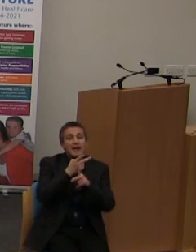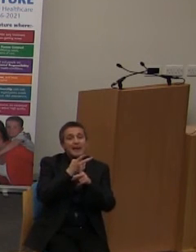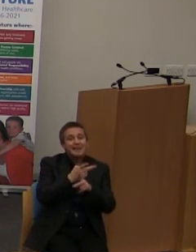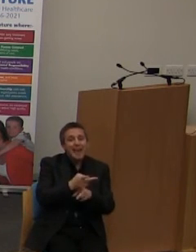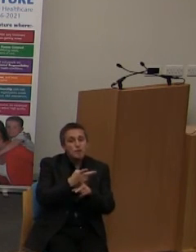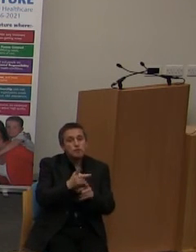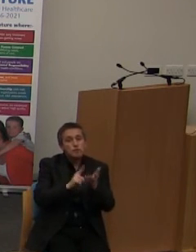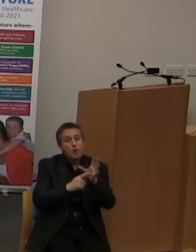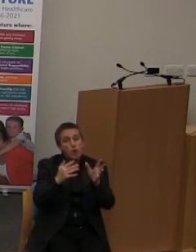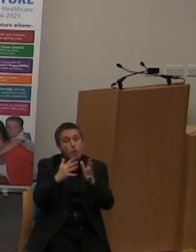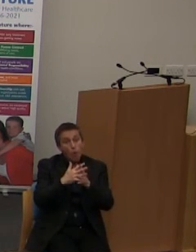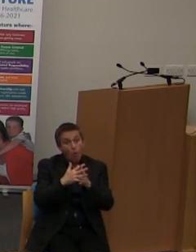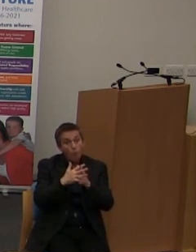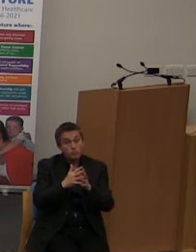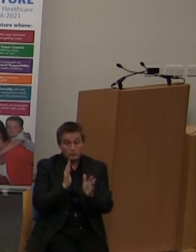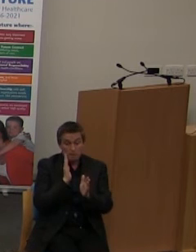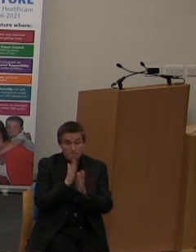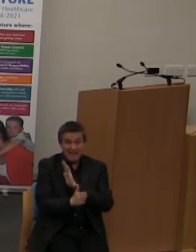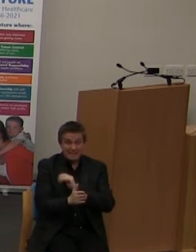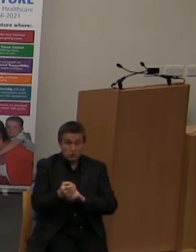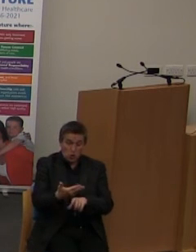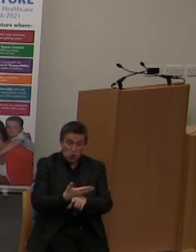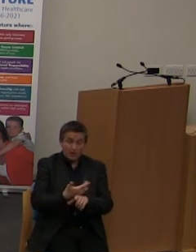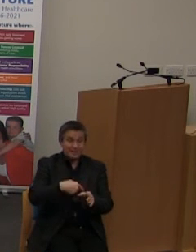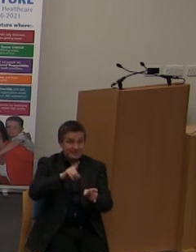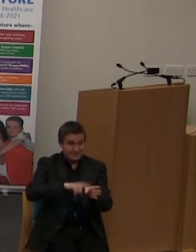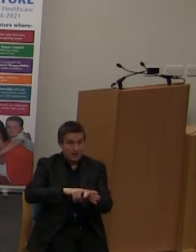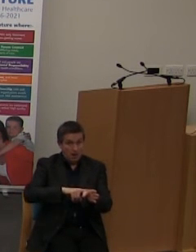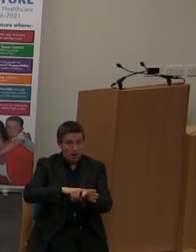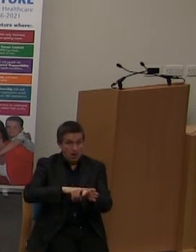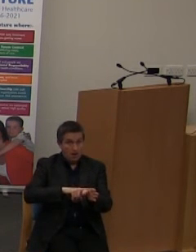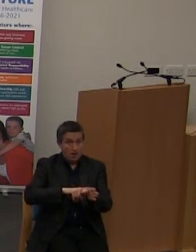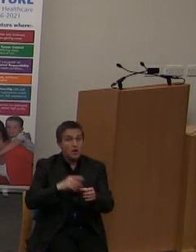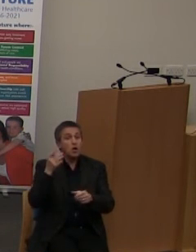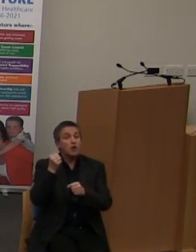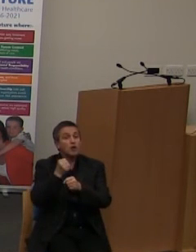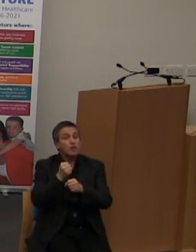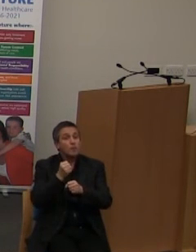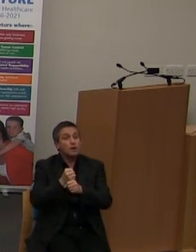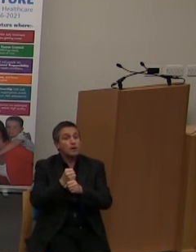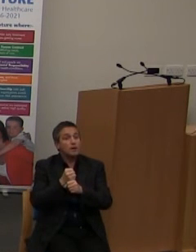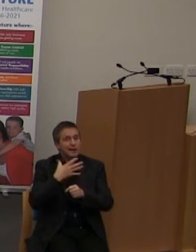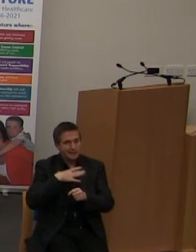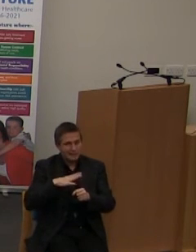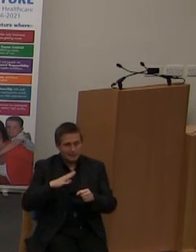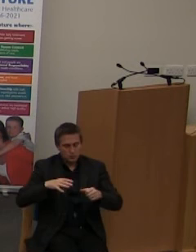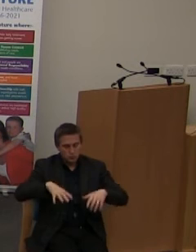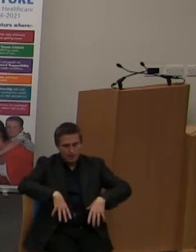ahead of the Scottish Parliament elections, and so now our job is to implement that bit of